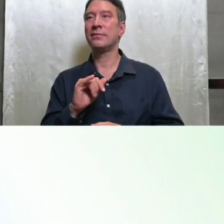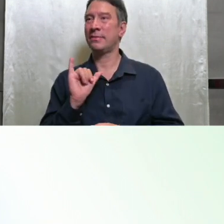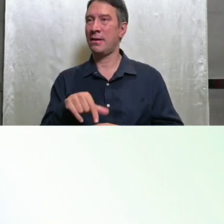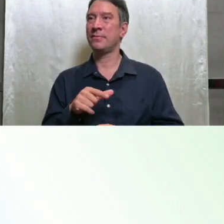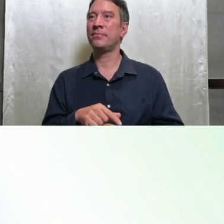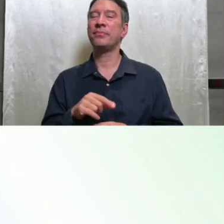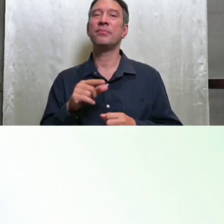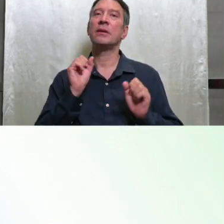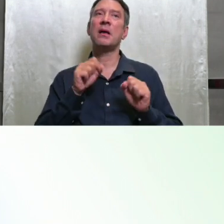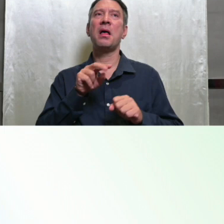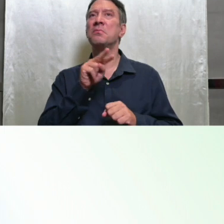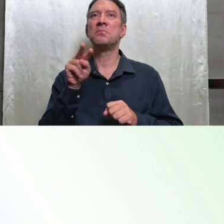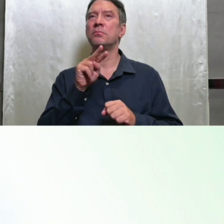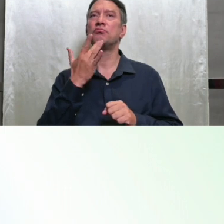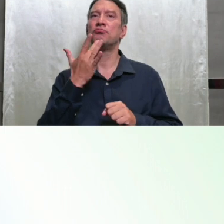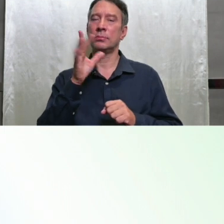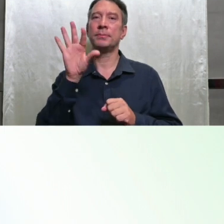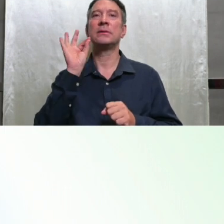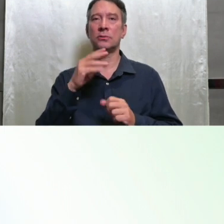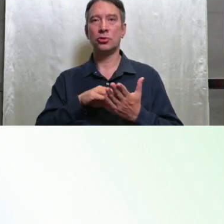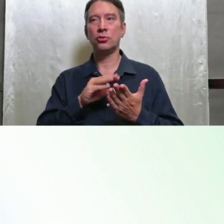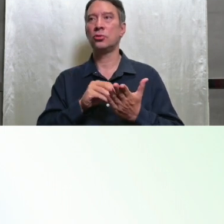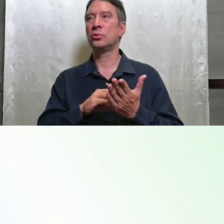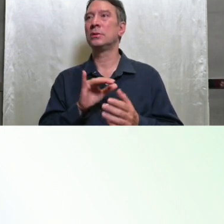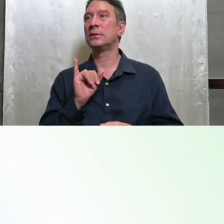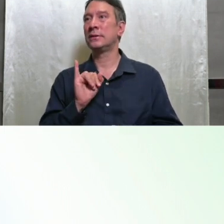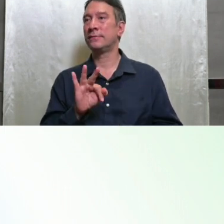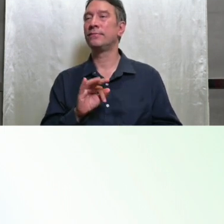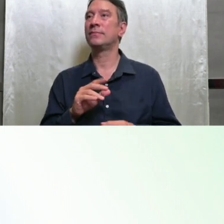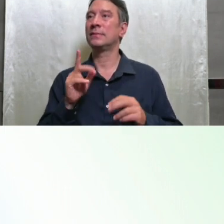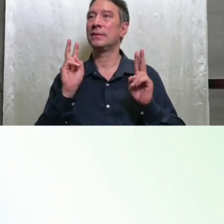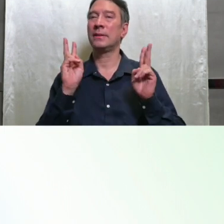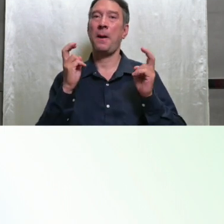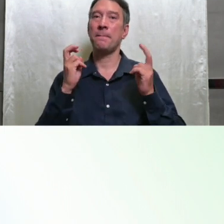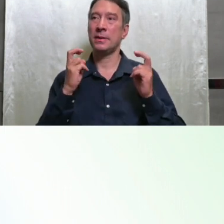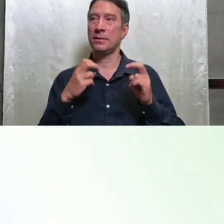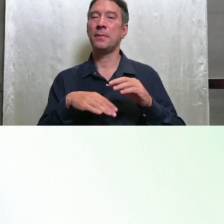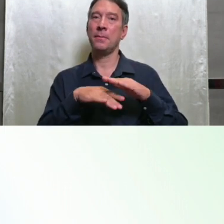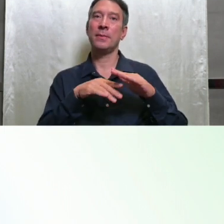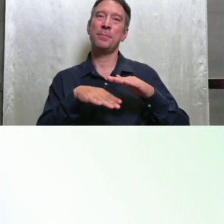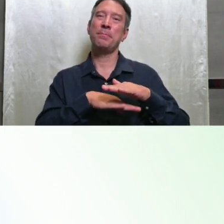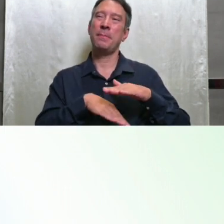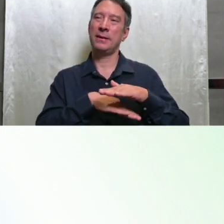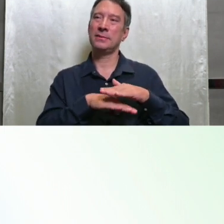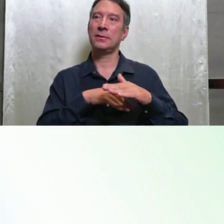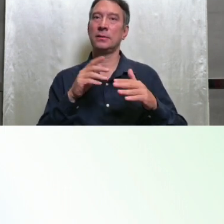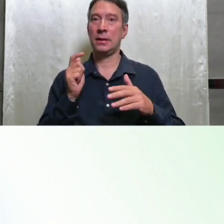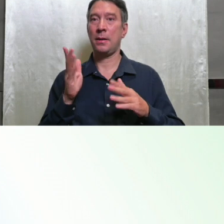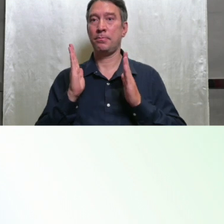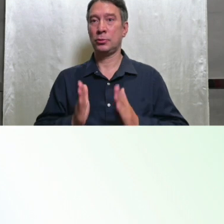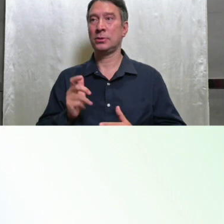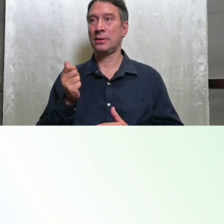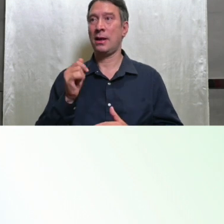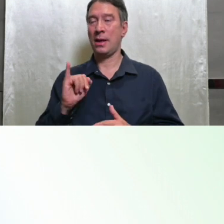the introduction to Gen AI. I think you might be interested in this course called Mastering the Art of Prompting.